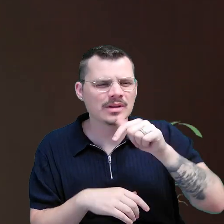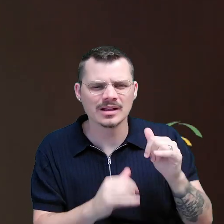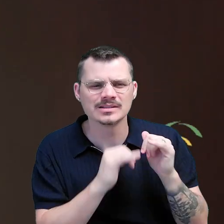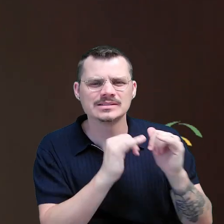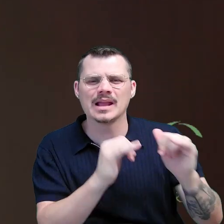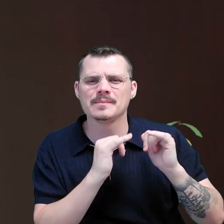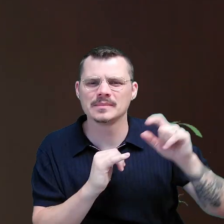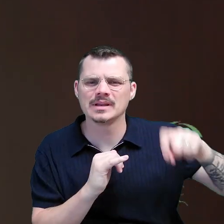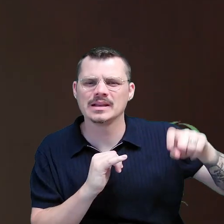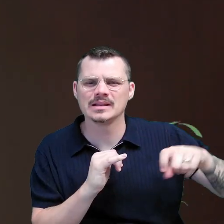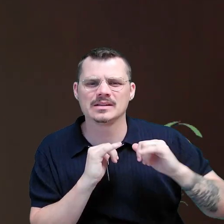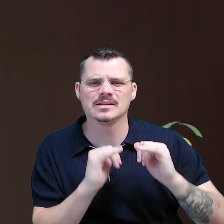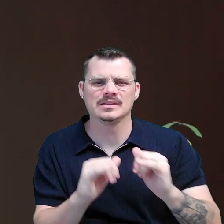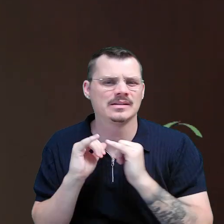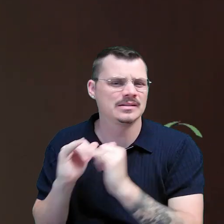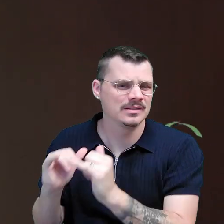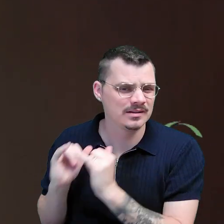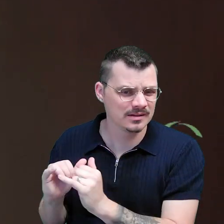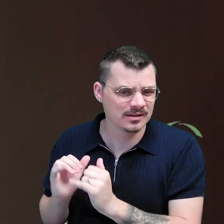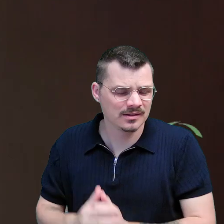do.